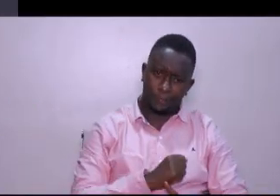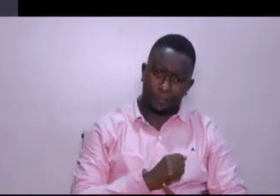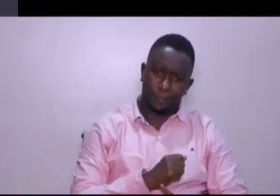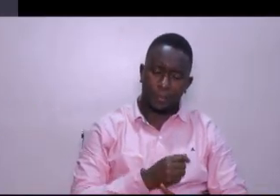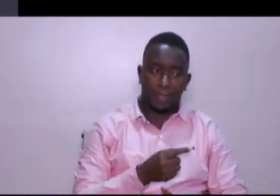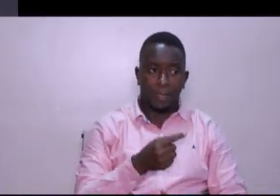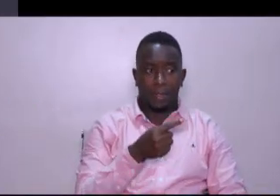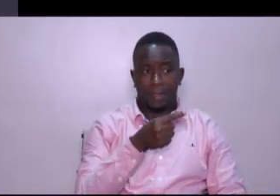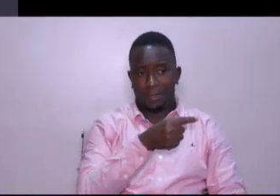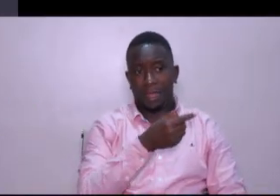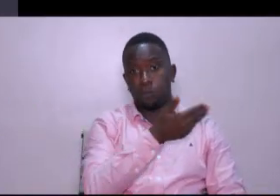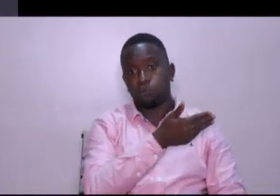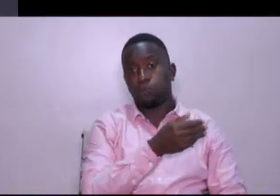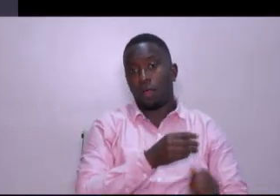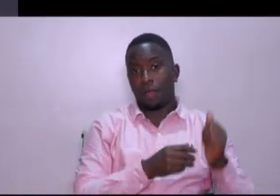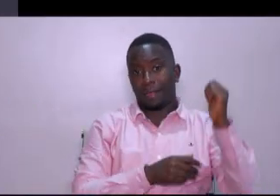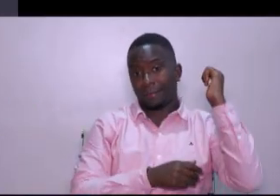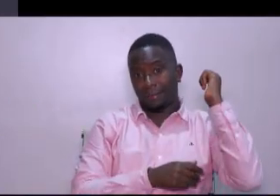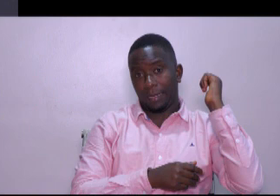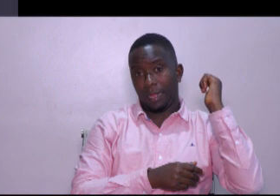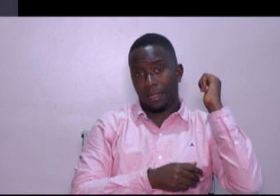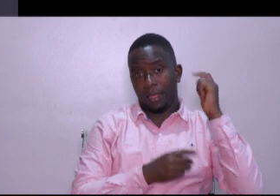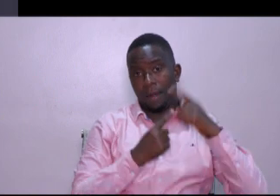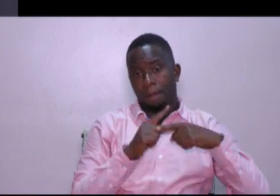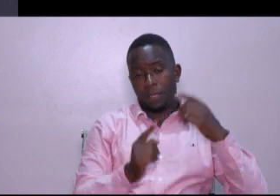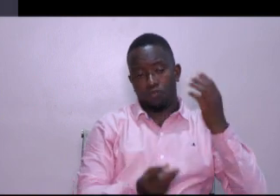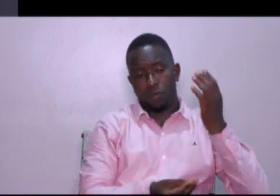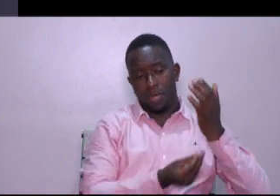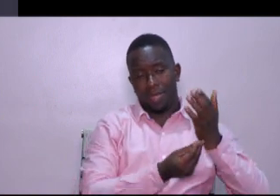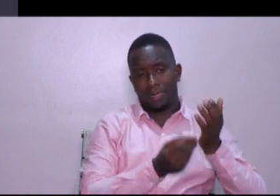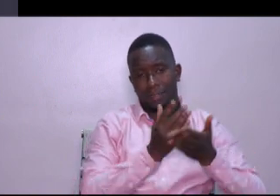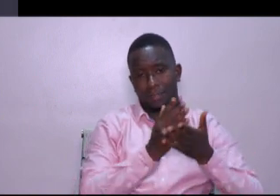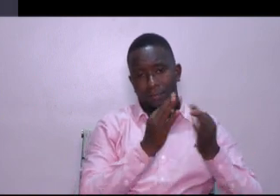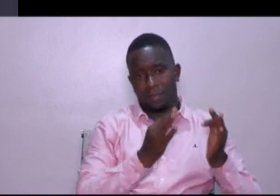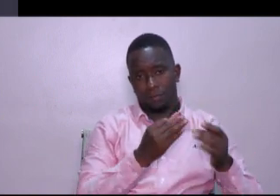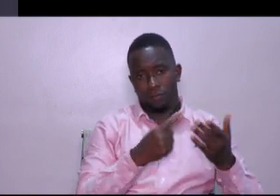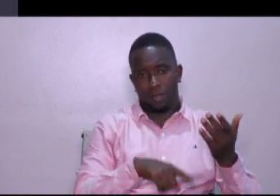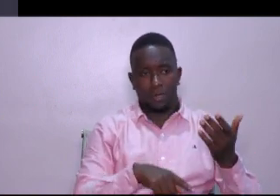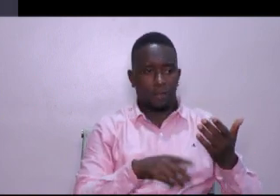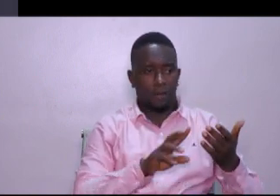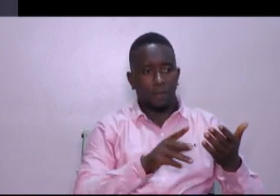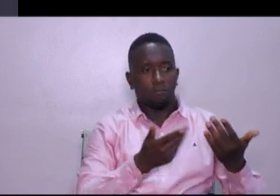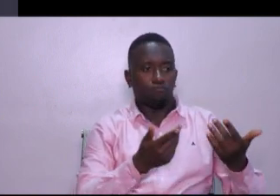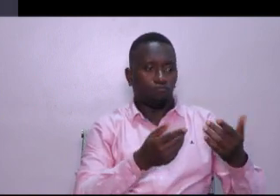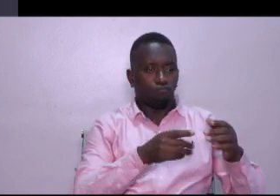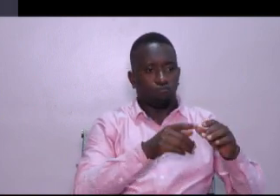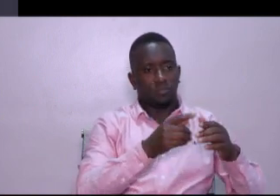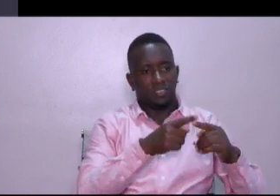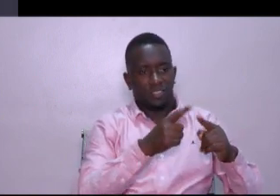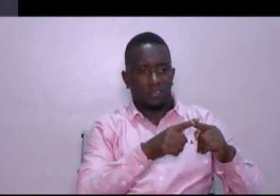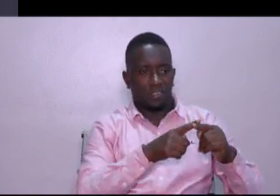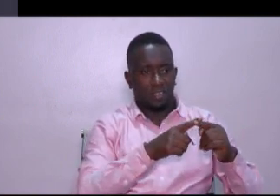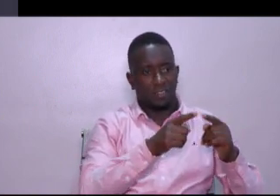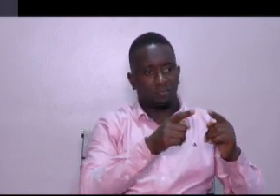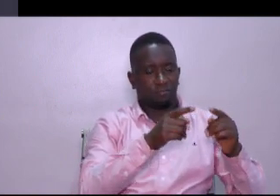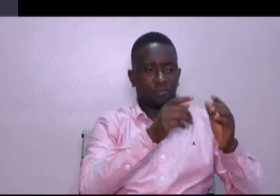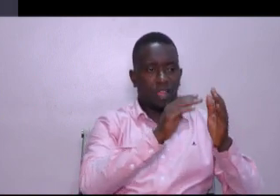This was there yesterday, but we added something to do with shapes should be real gardens depicting from